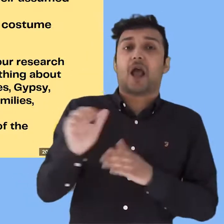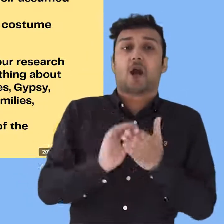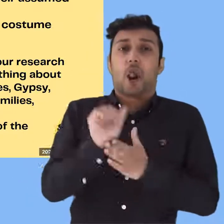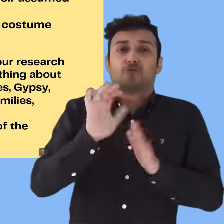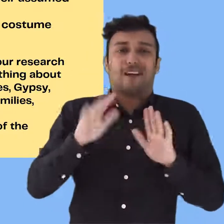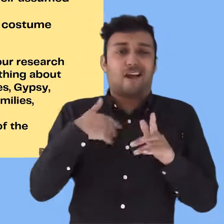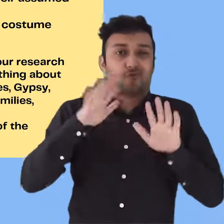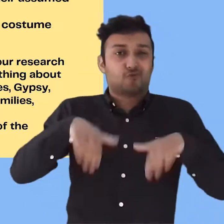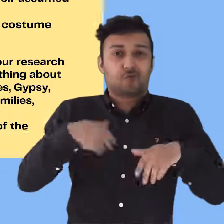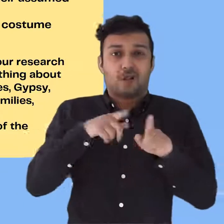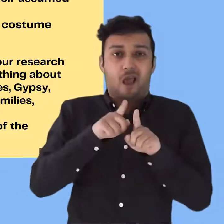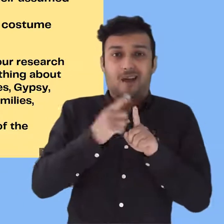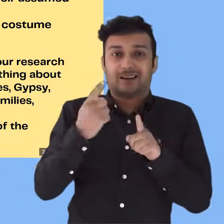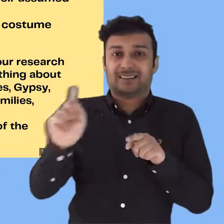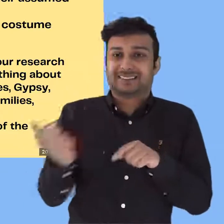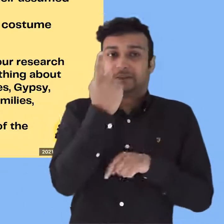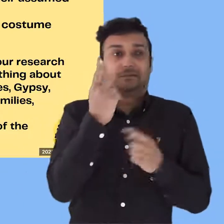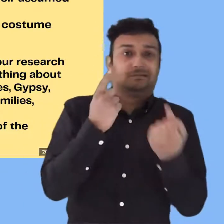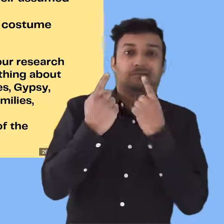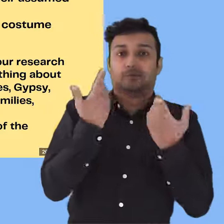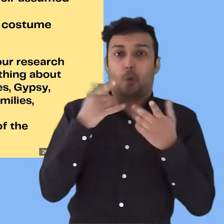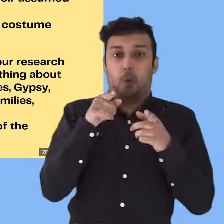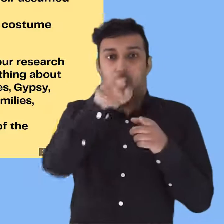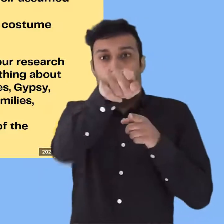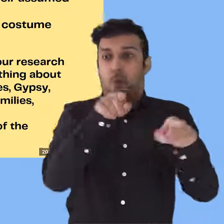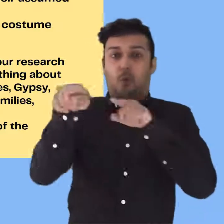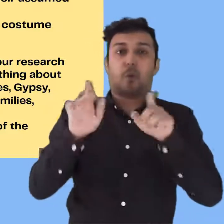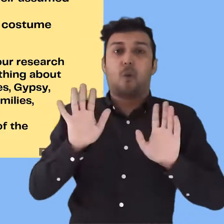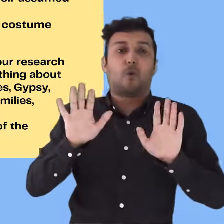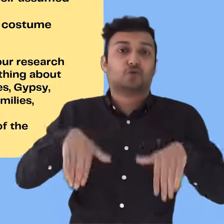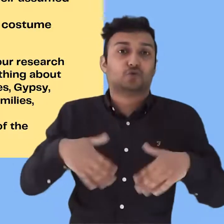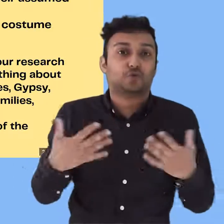traditional cultural clothing like a costume. Please treat them with respect.